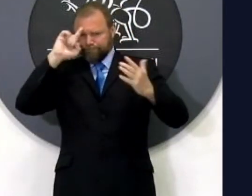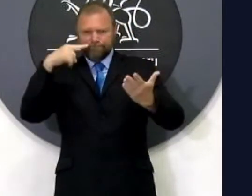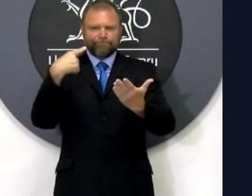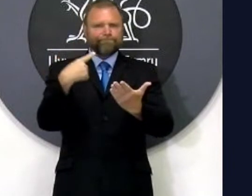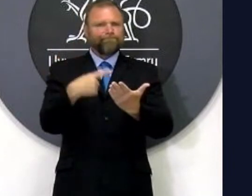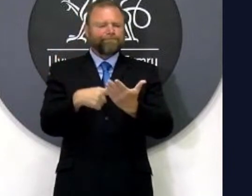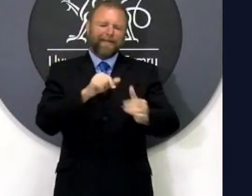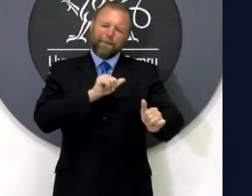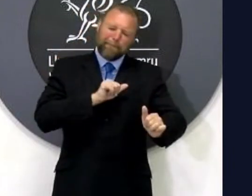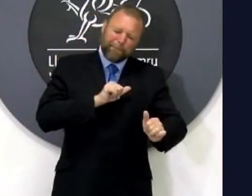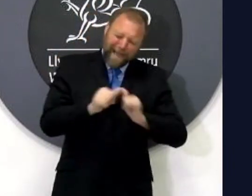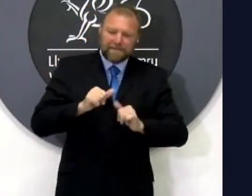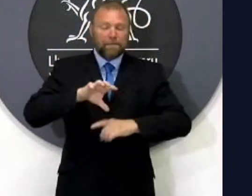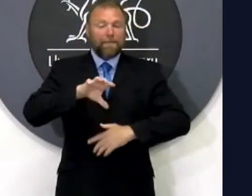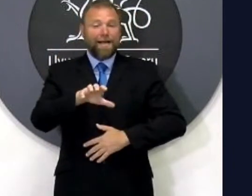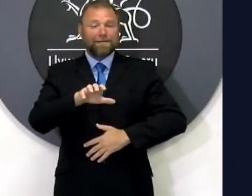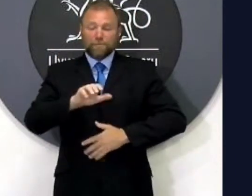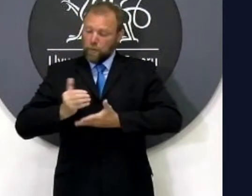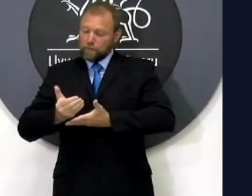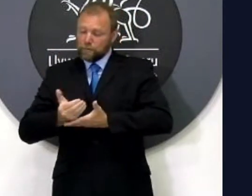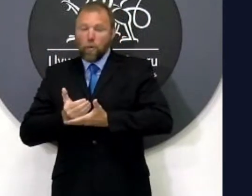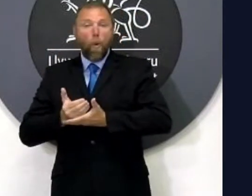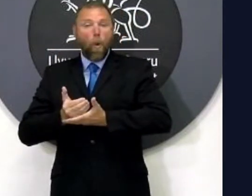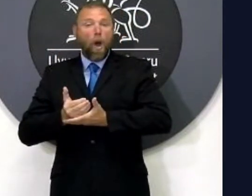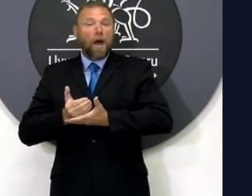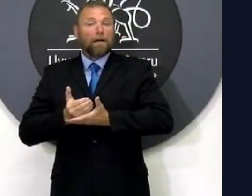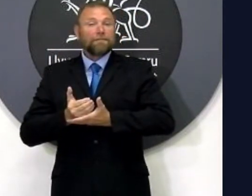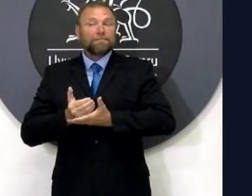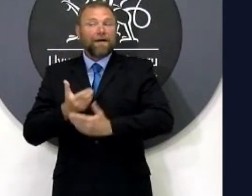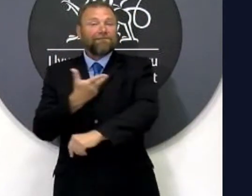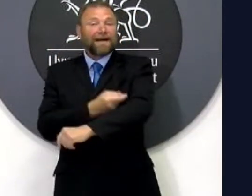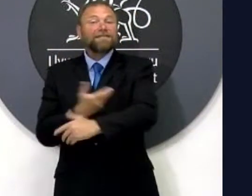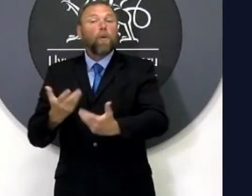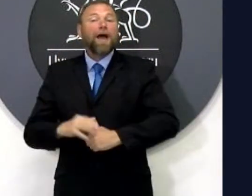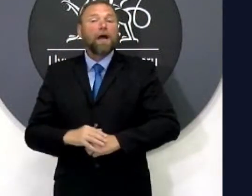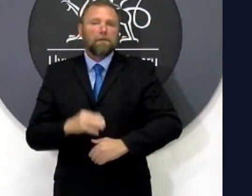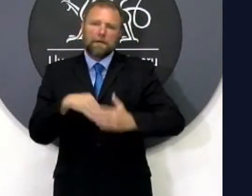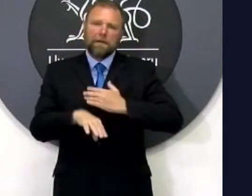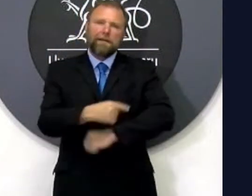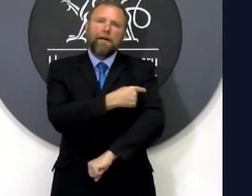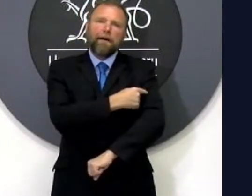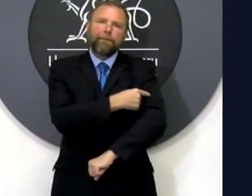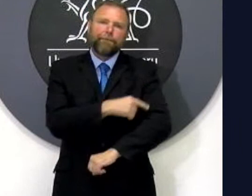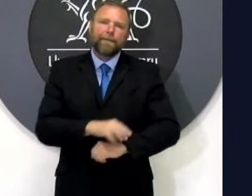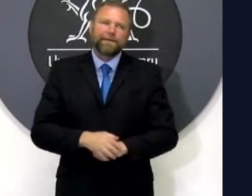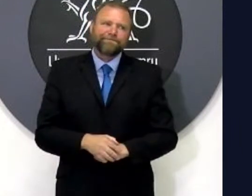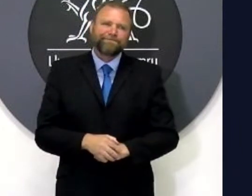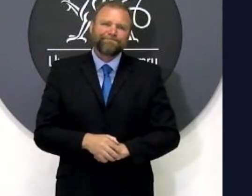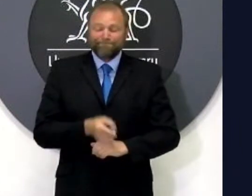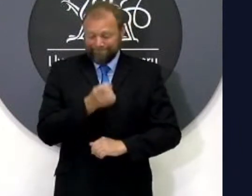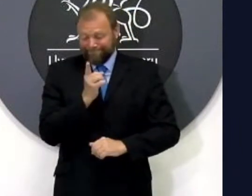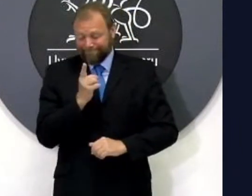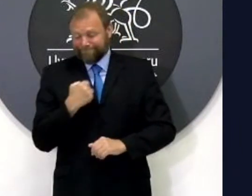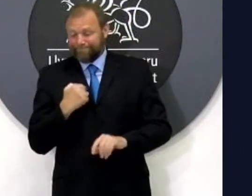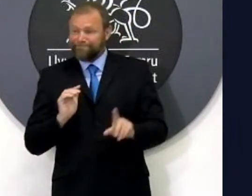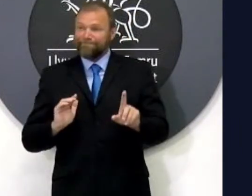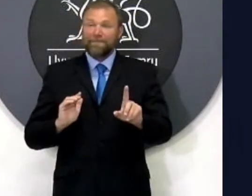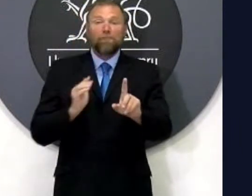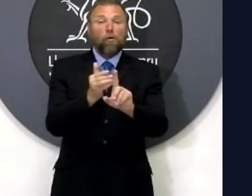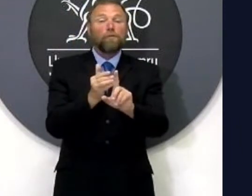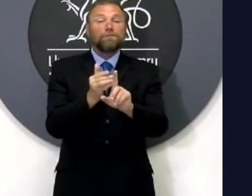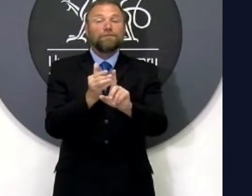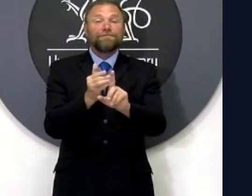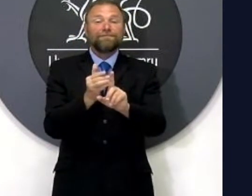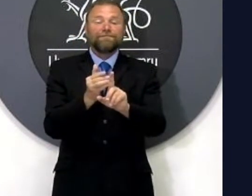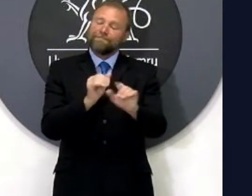that the best place to store vaccines is in people's arms. And so that has been an approach that I think has been